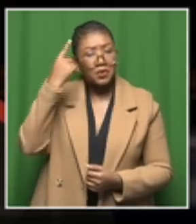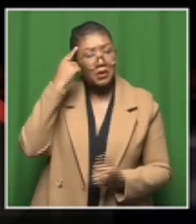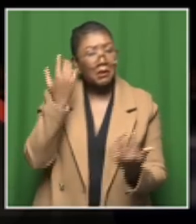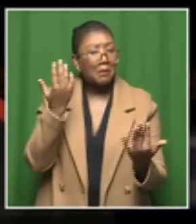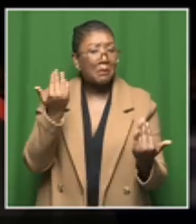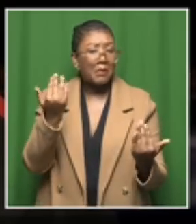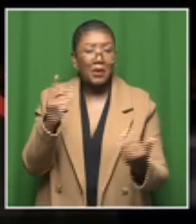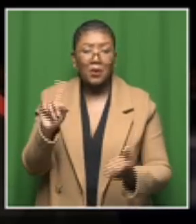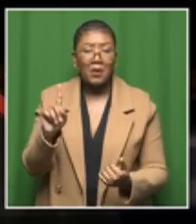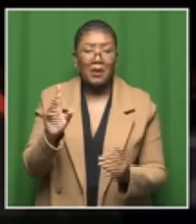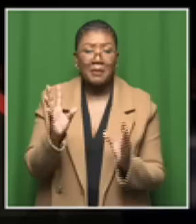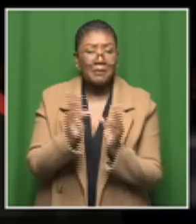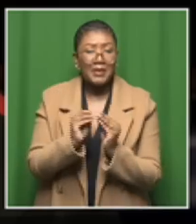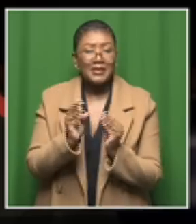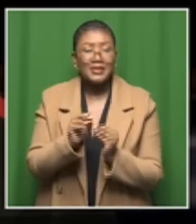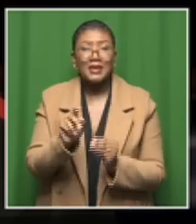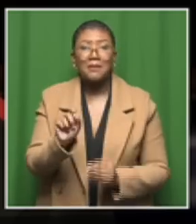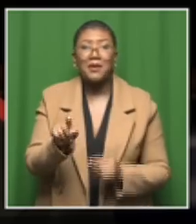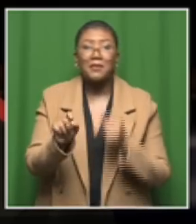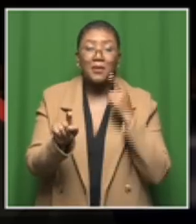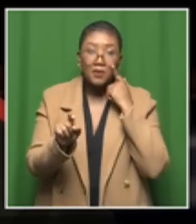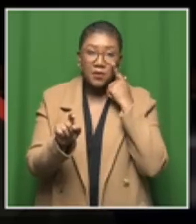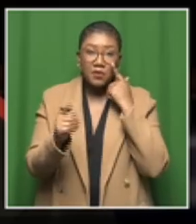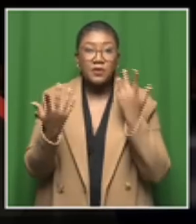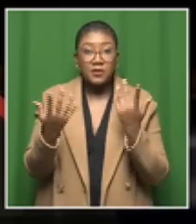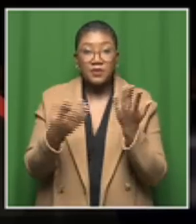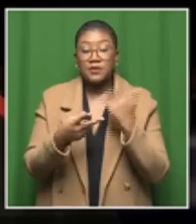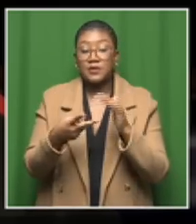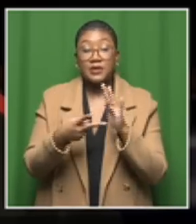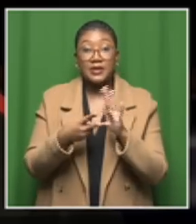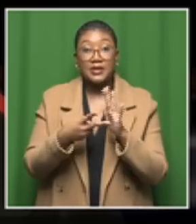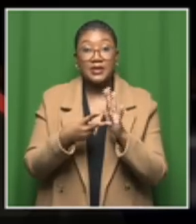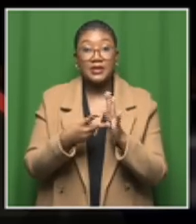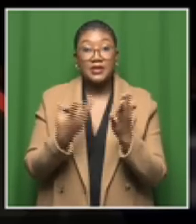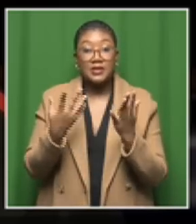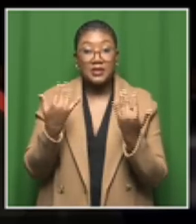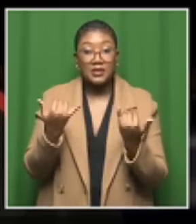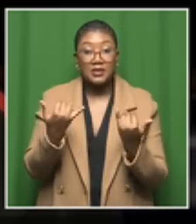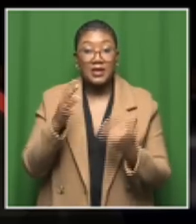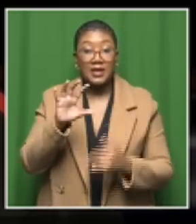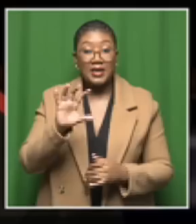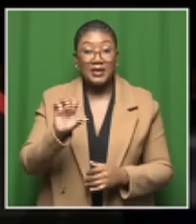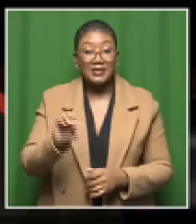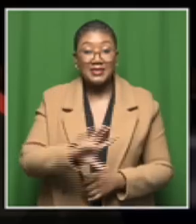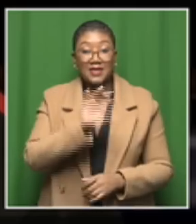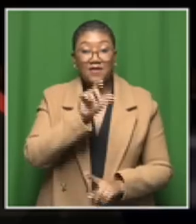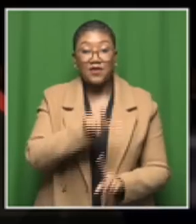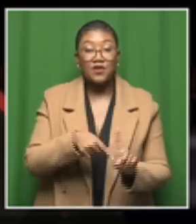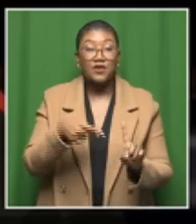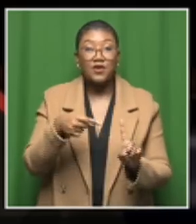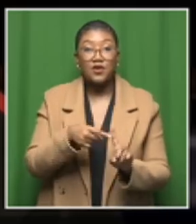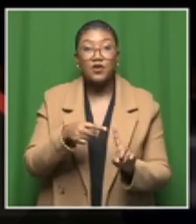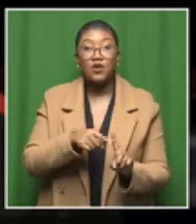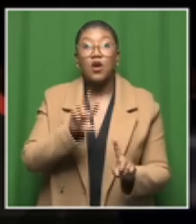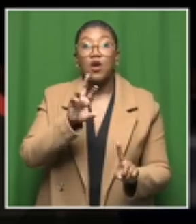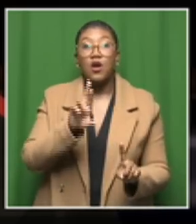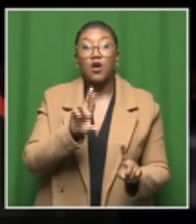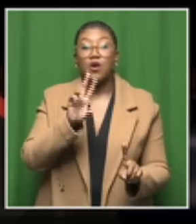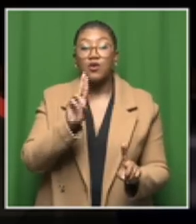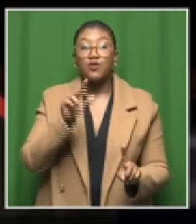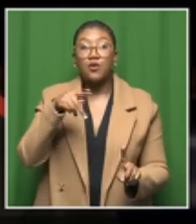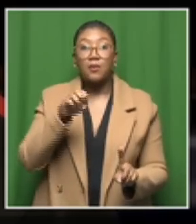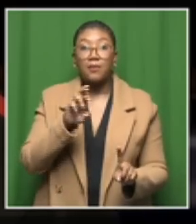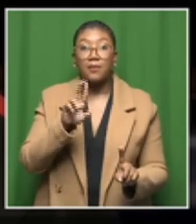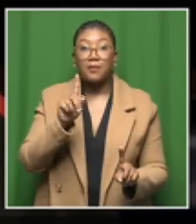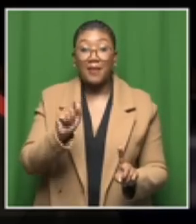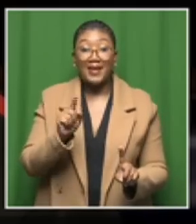from that particular meeting? Also noting that the South African landlord, Johan Rupert, is supposedly also instrumental in securing